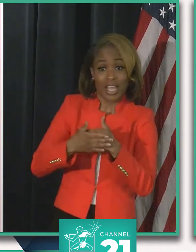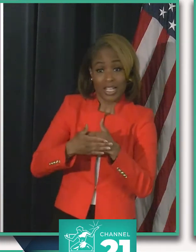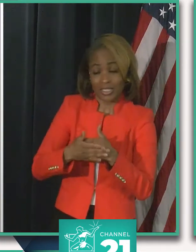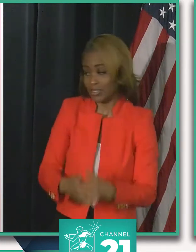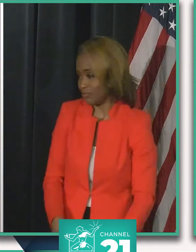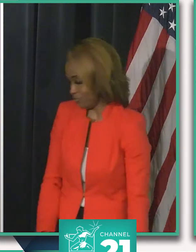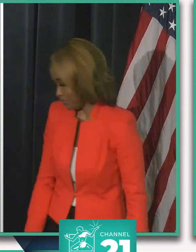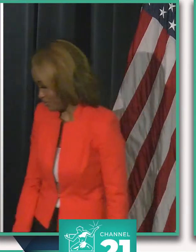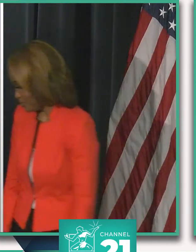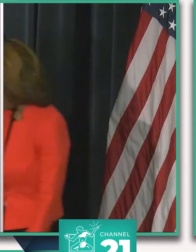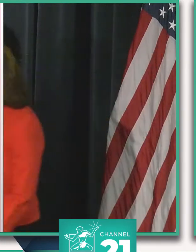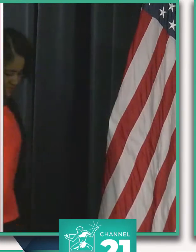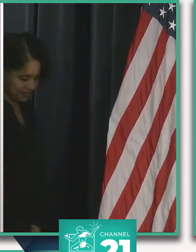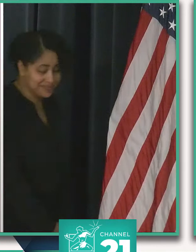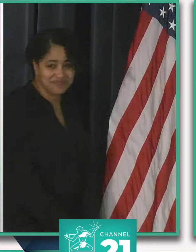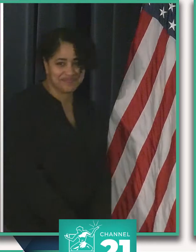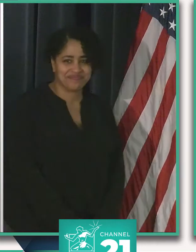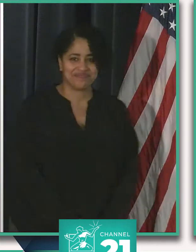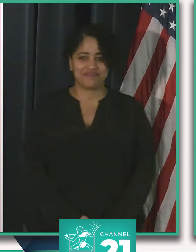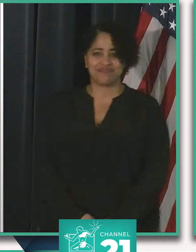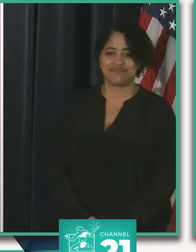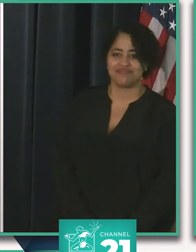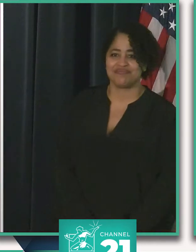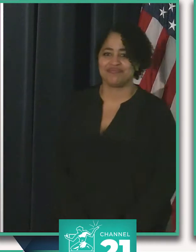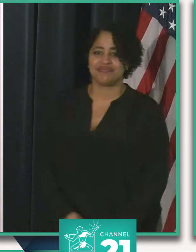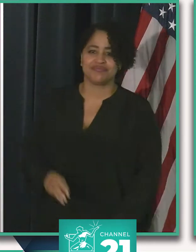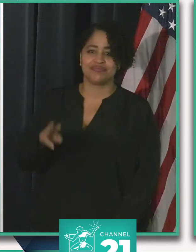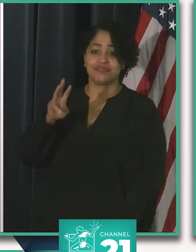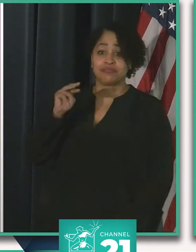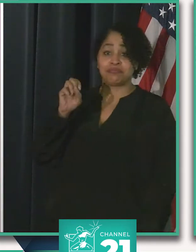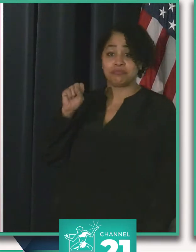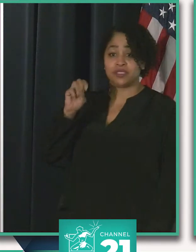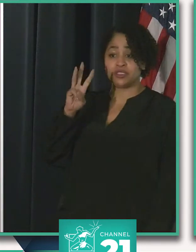Next is Ms. Warwick. Okay.